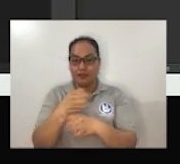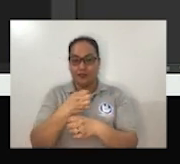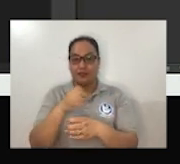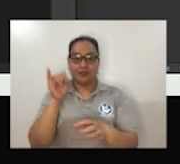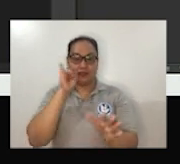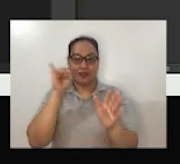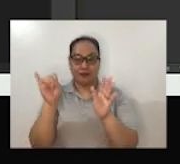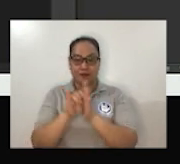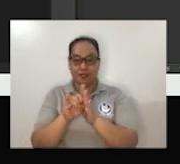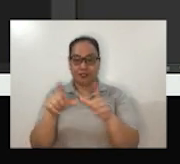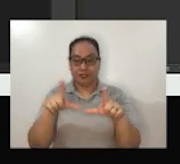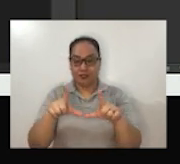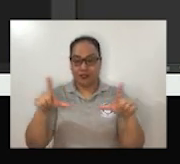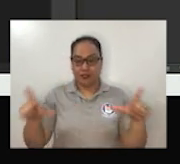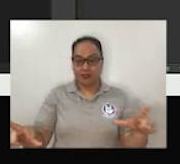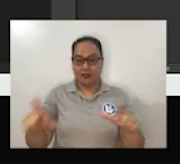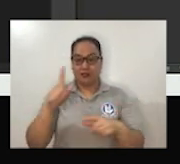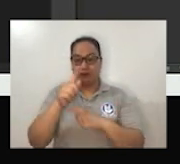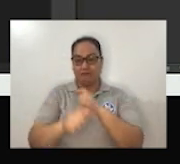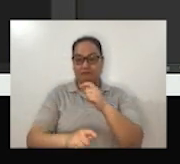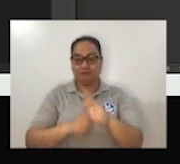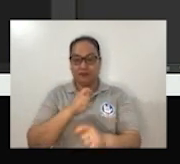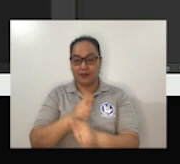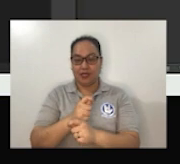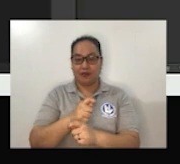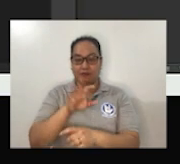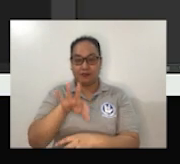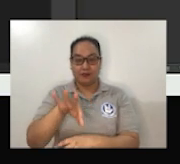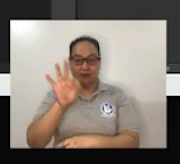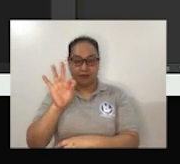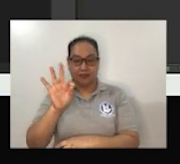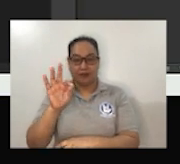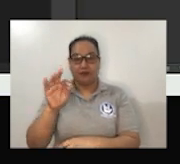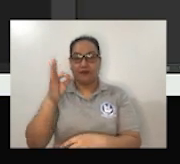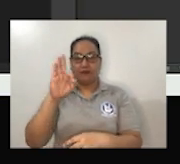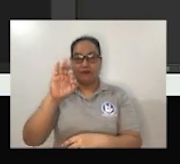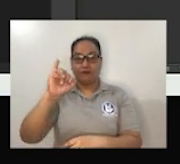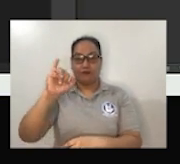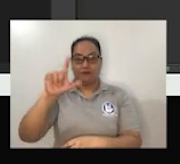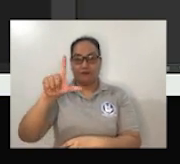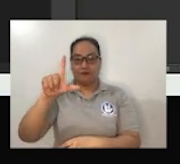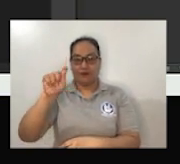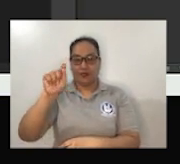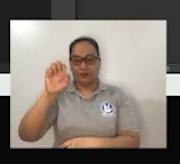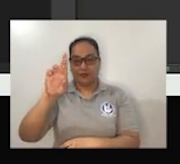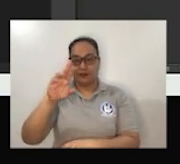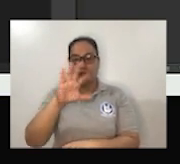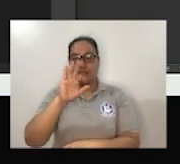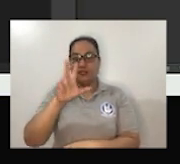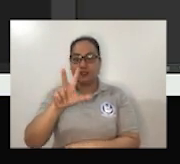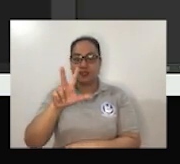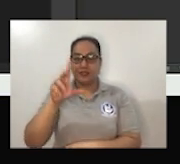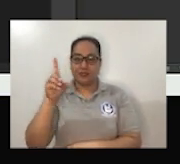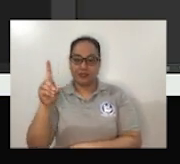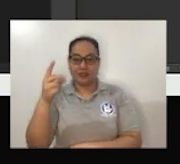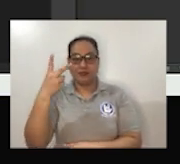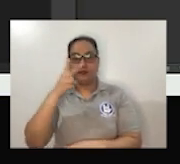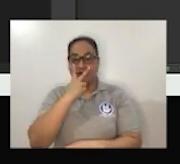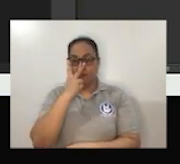image, layer, type, select, filter, 3D,